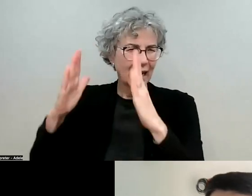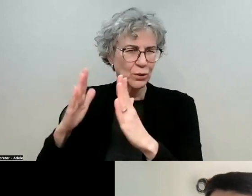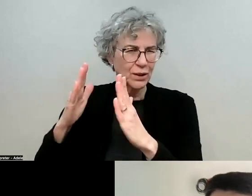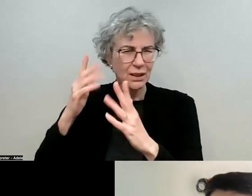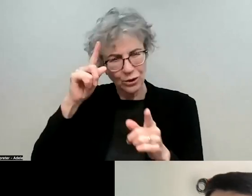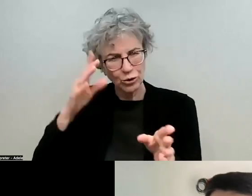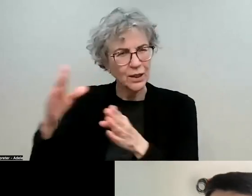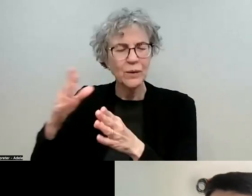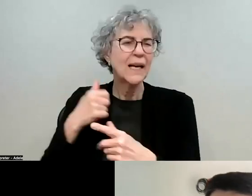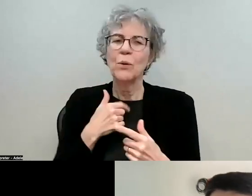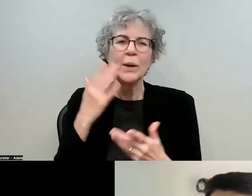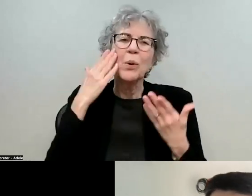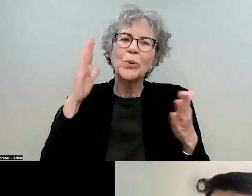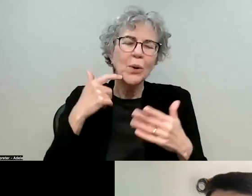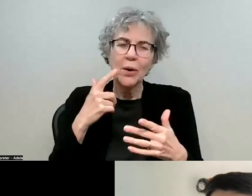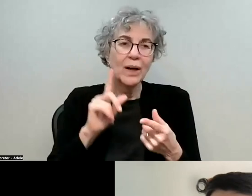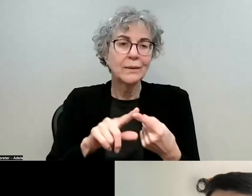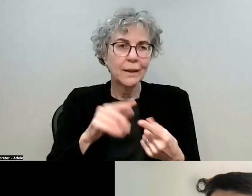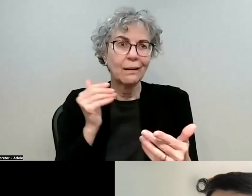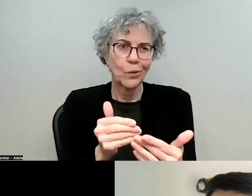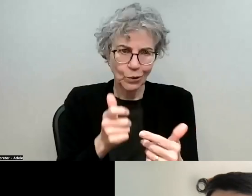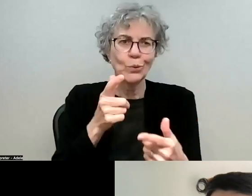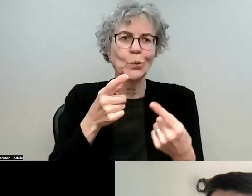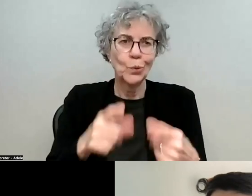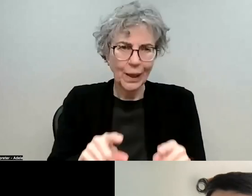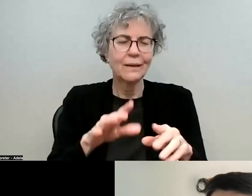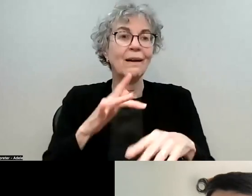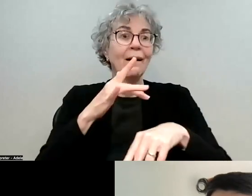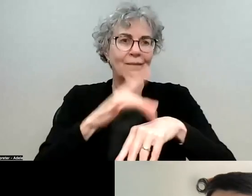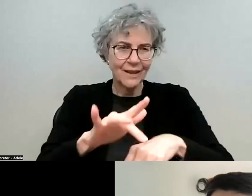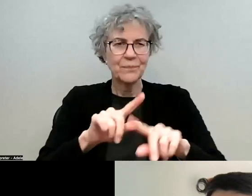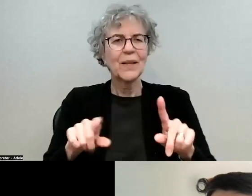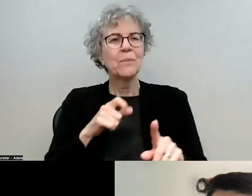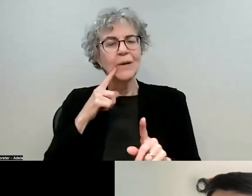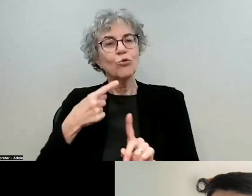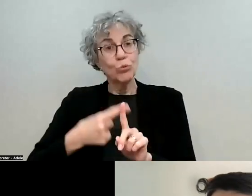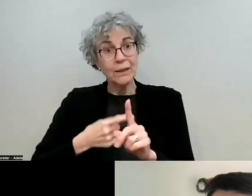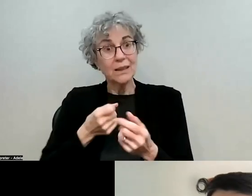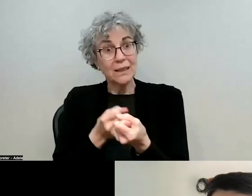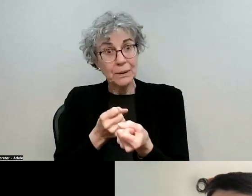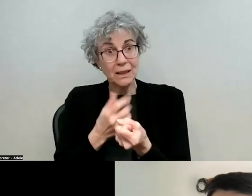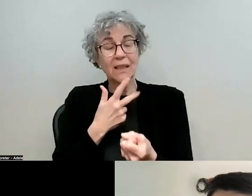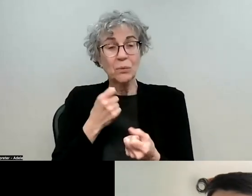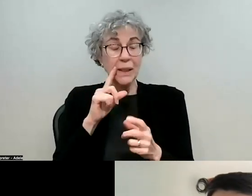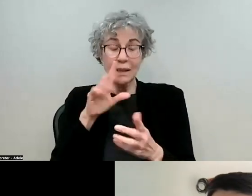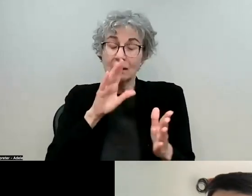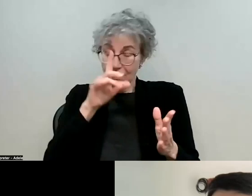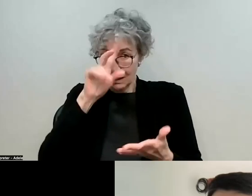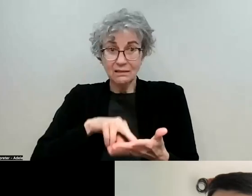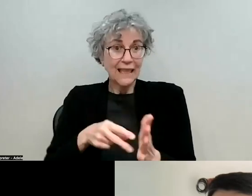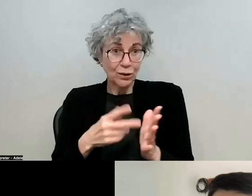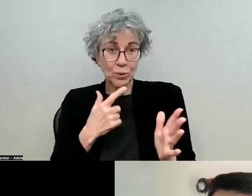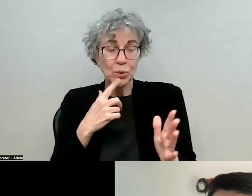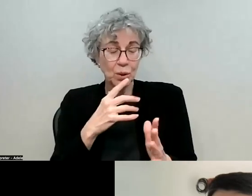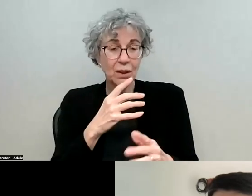closer to when they open, but our intent is to have rent subsidies in the building we do build, and some of our